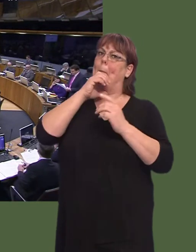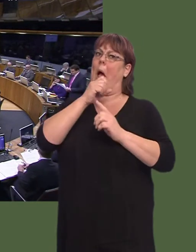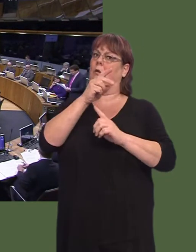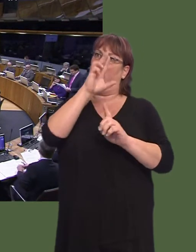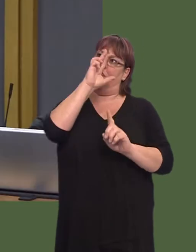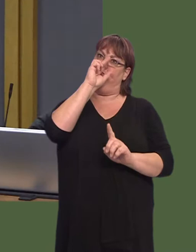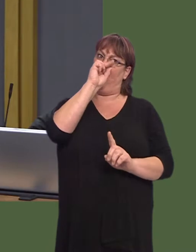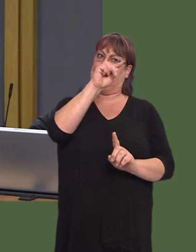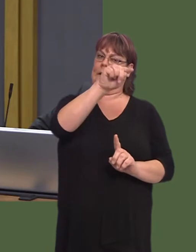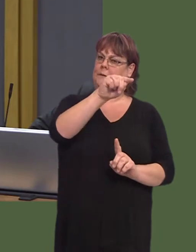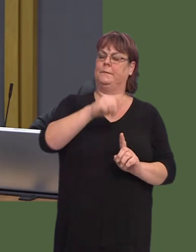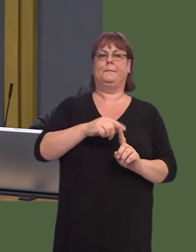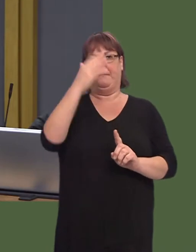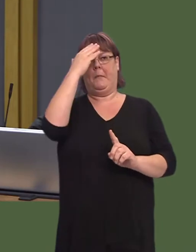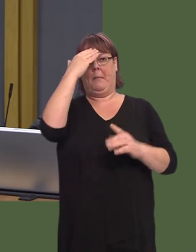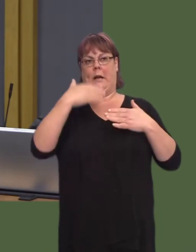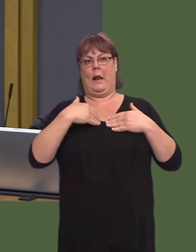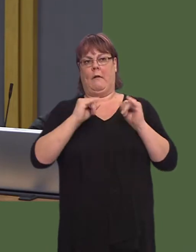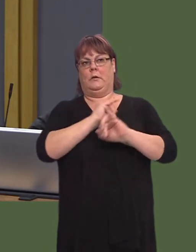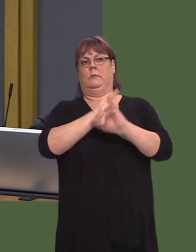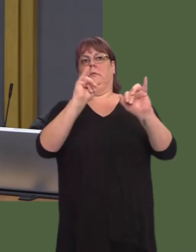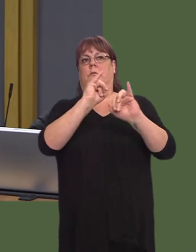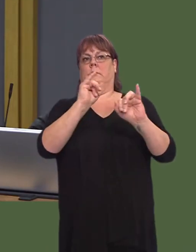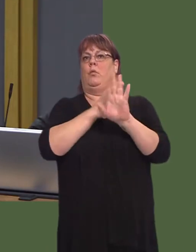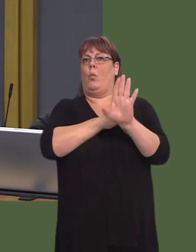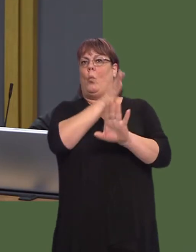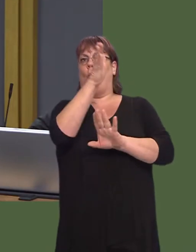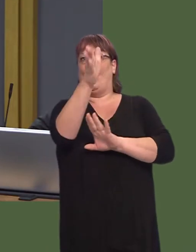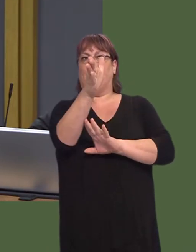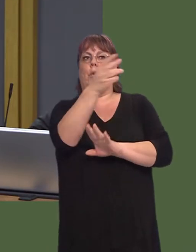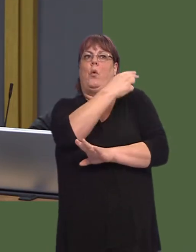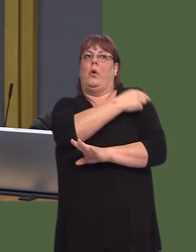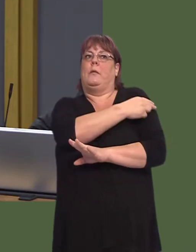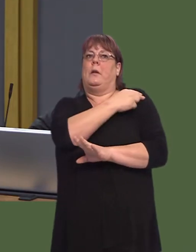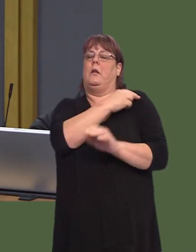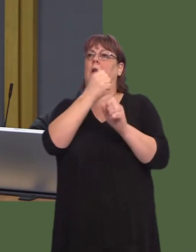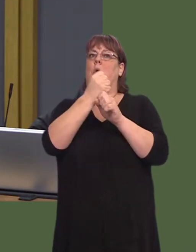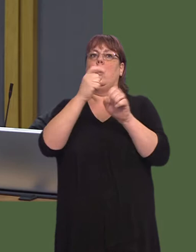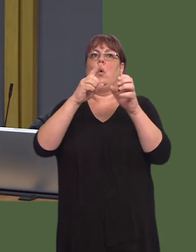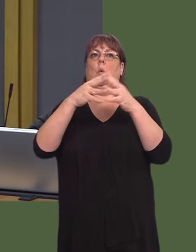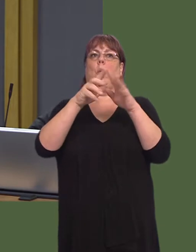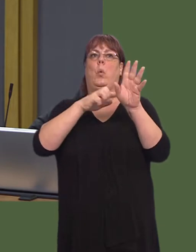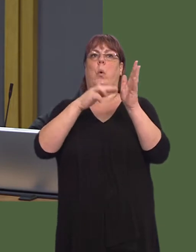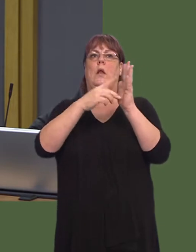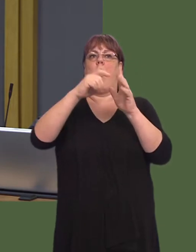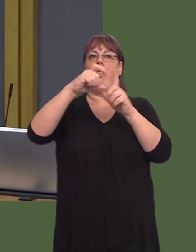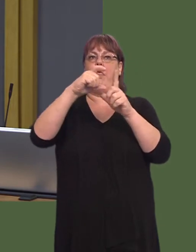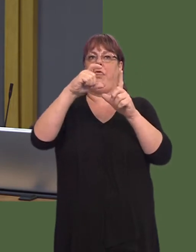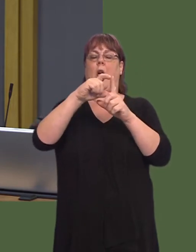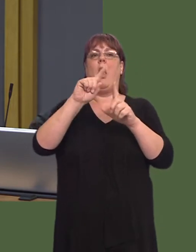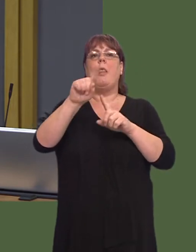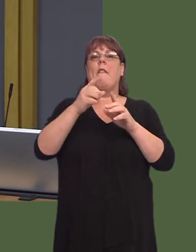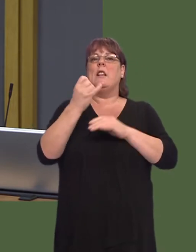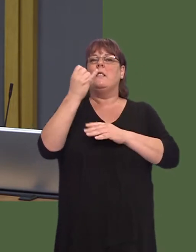30-year-old man who, after a mental health crisis, presented himself to Ysbyty Gwynedd, was then transferred overnight,